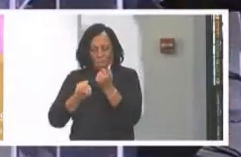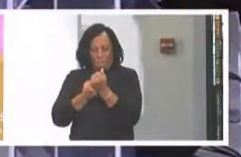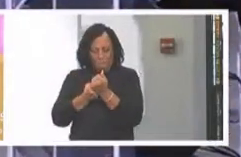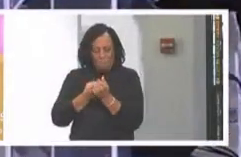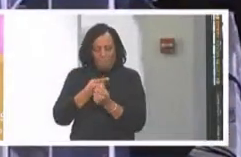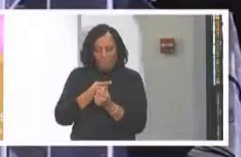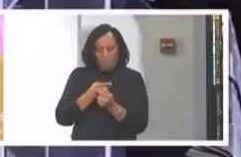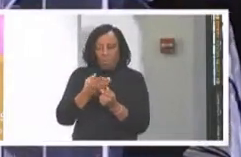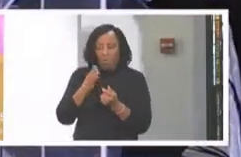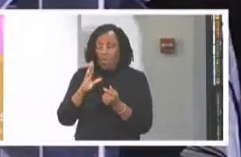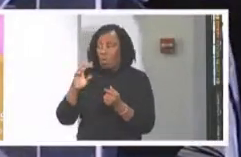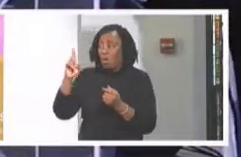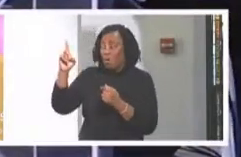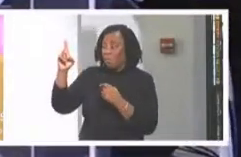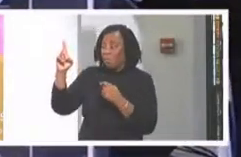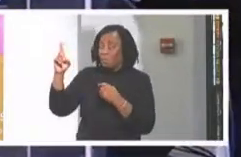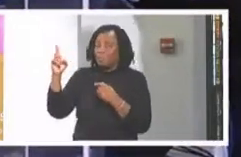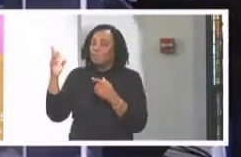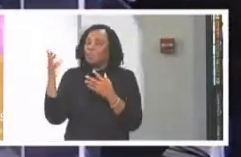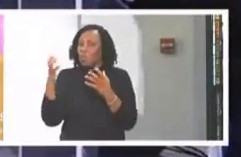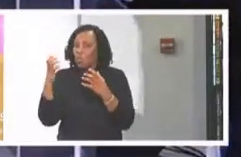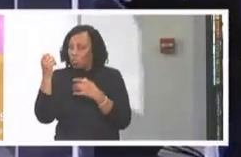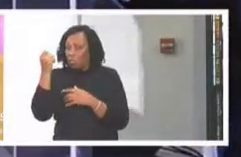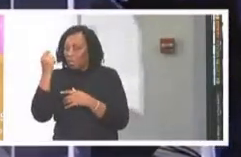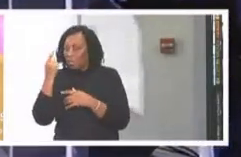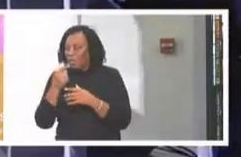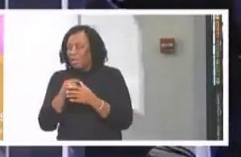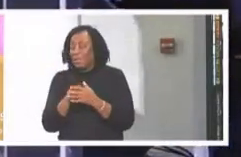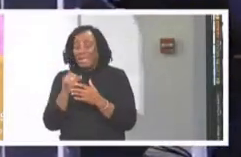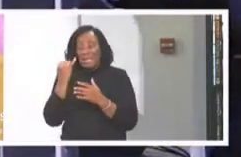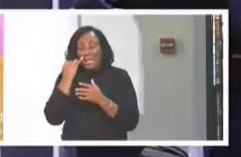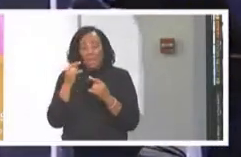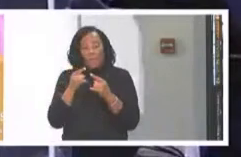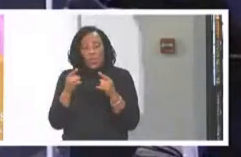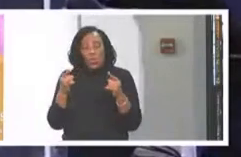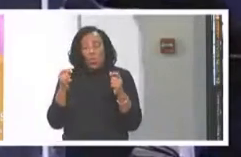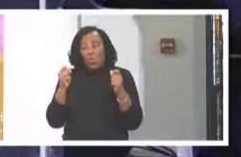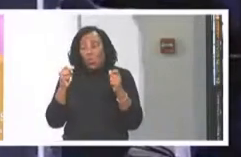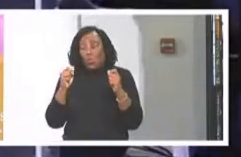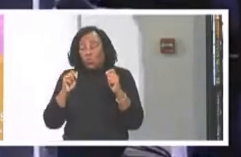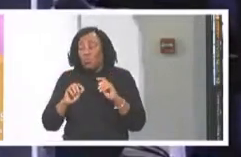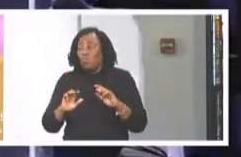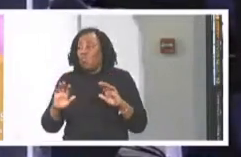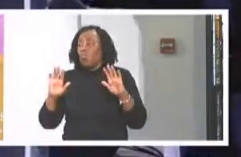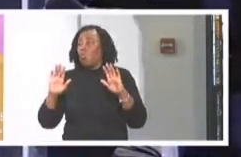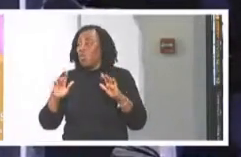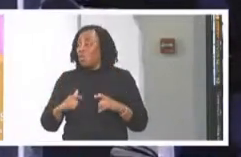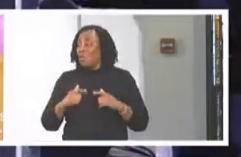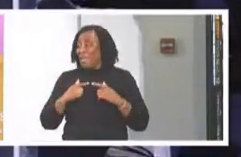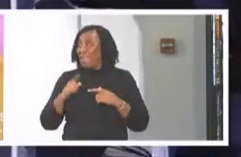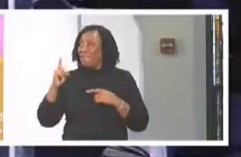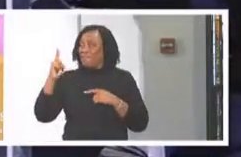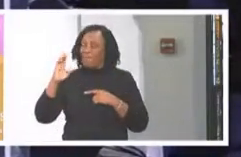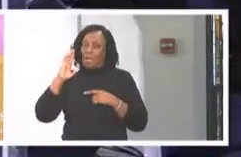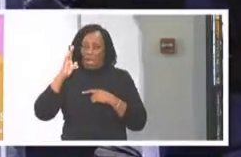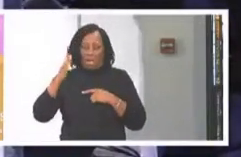God says, I want you to understand. If you surrender your life to me, I'll fight your